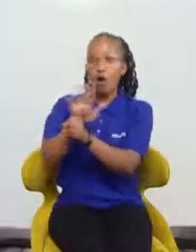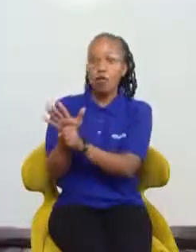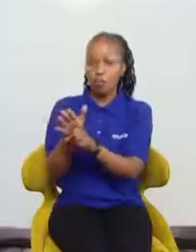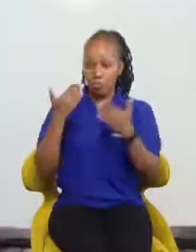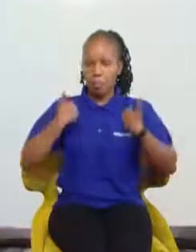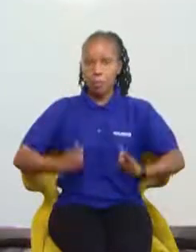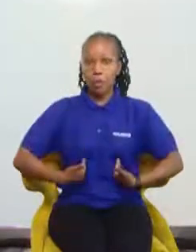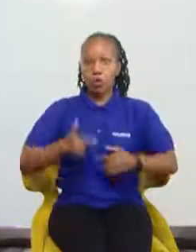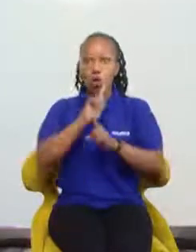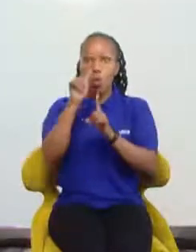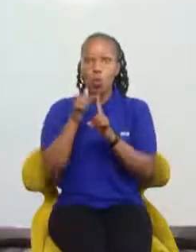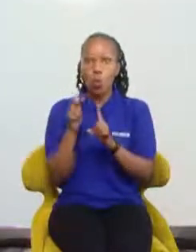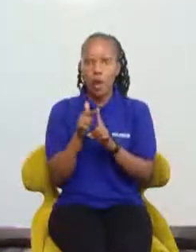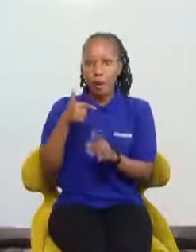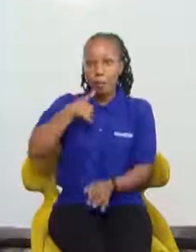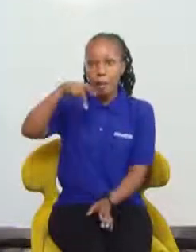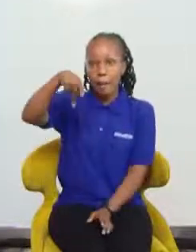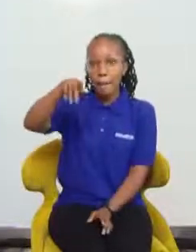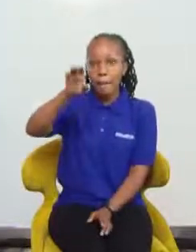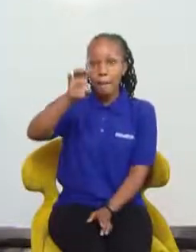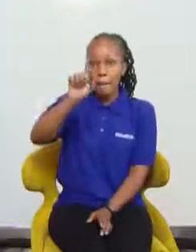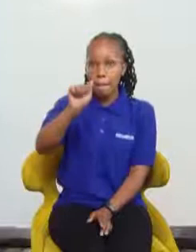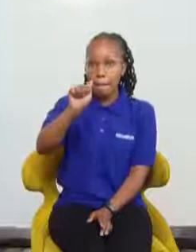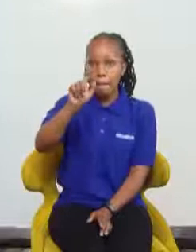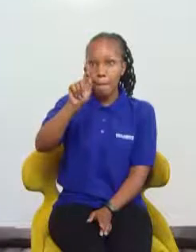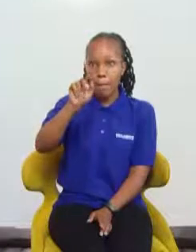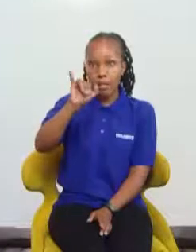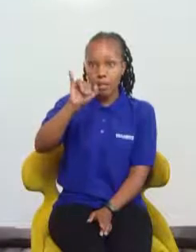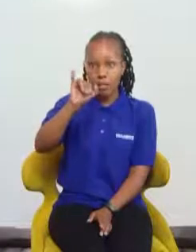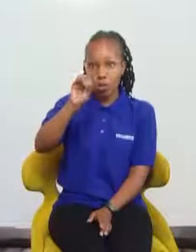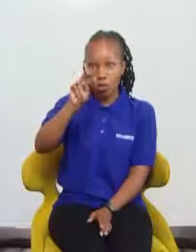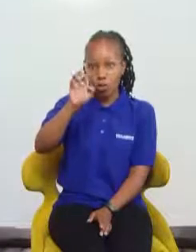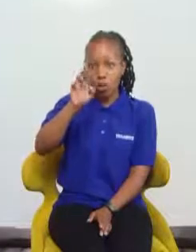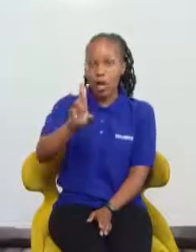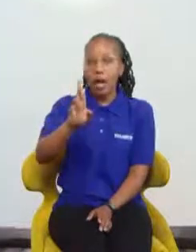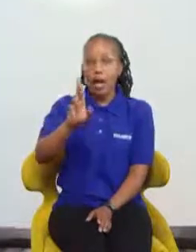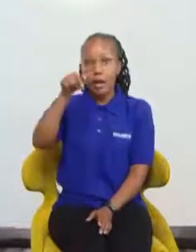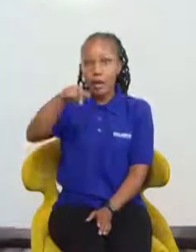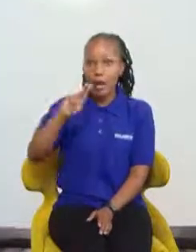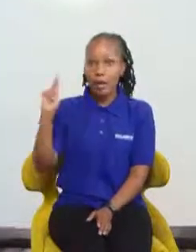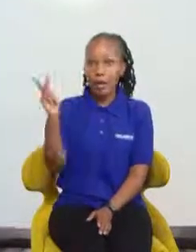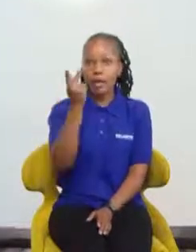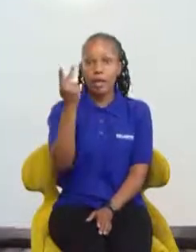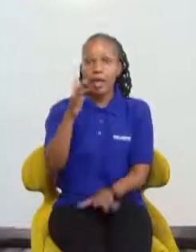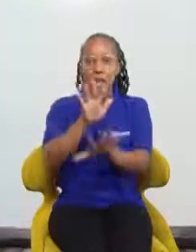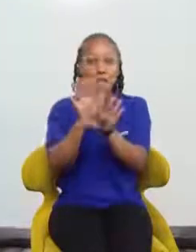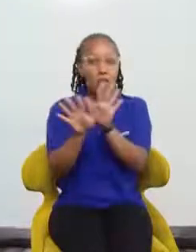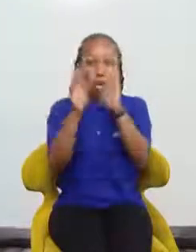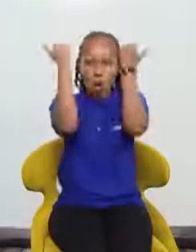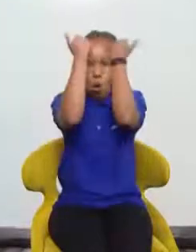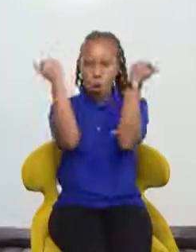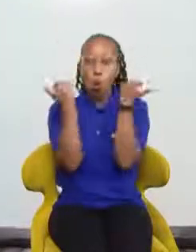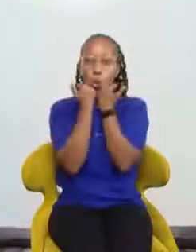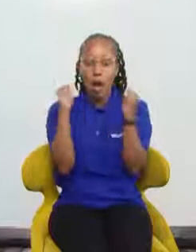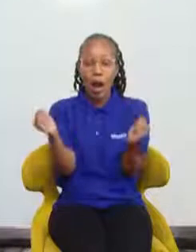personally, when I was a petitioner in a certain case here in Kenya, we'd made all the proceedings online,